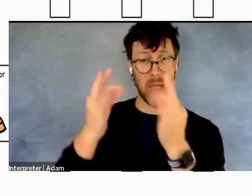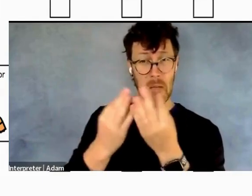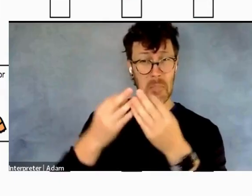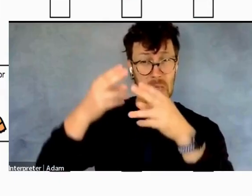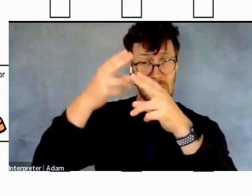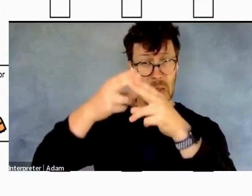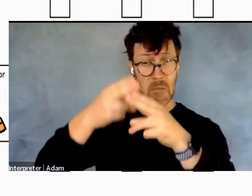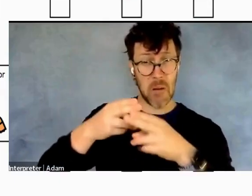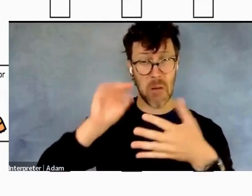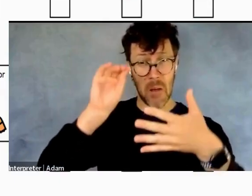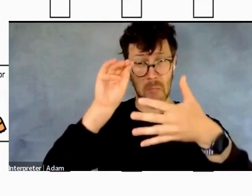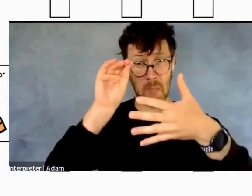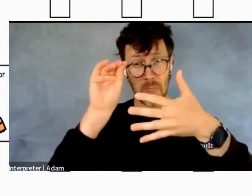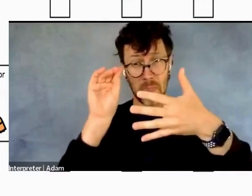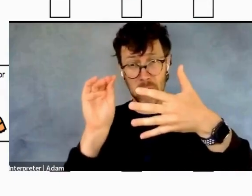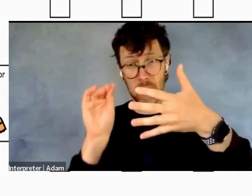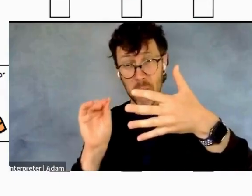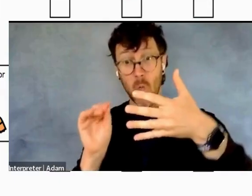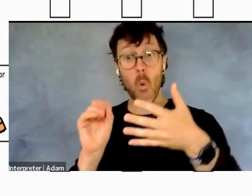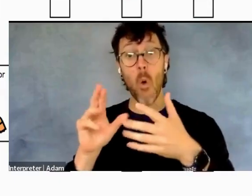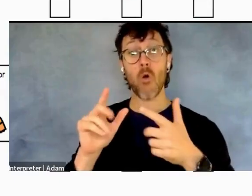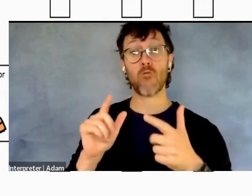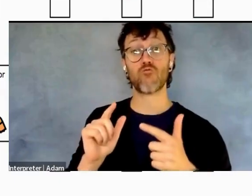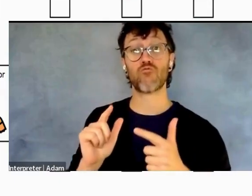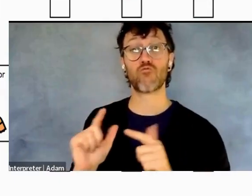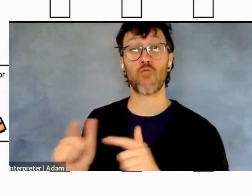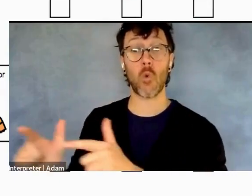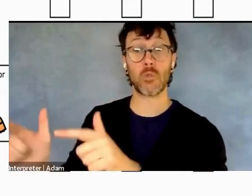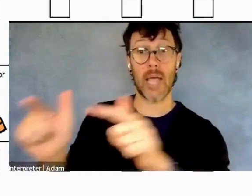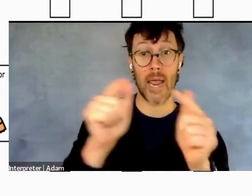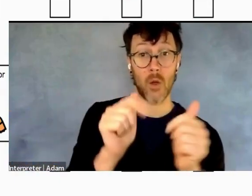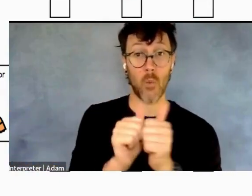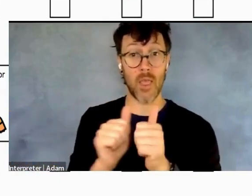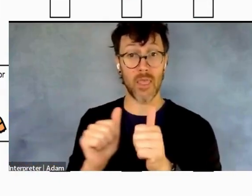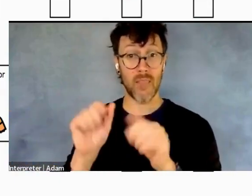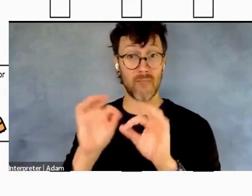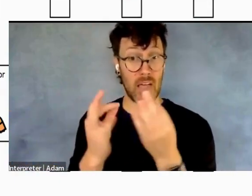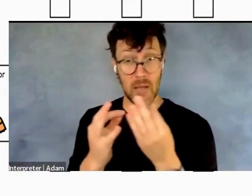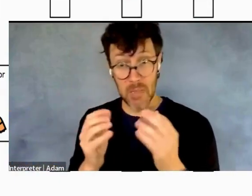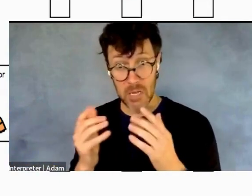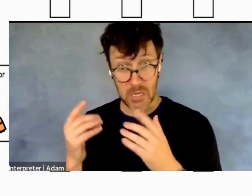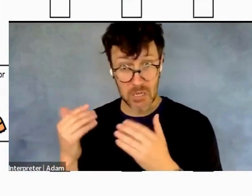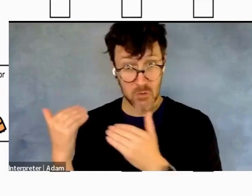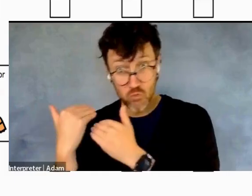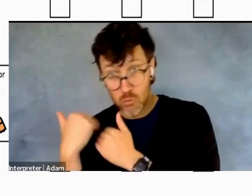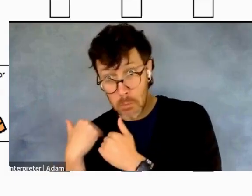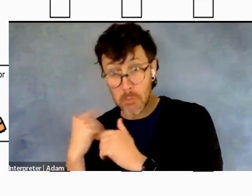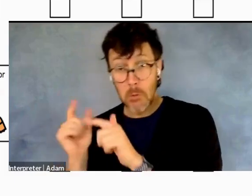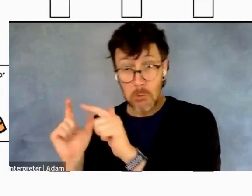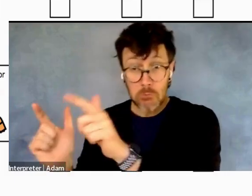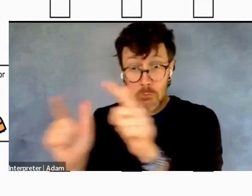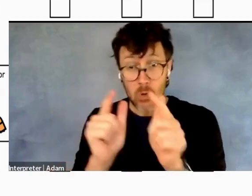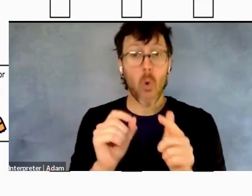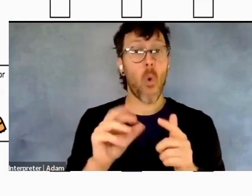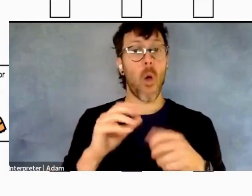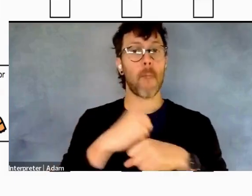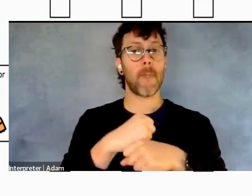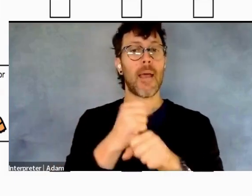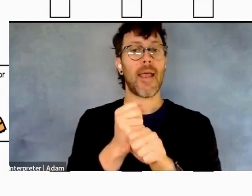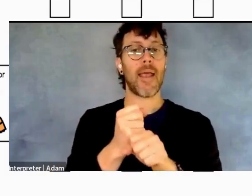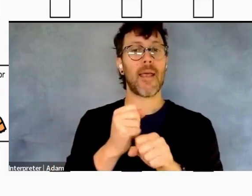the chores among the family. You could make a chore chart. Maybe this week you have to make your